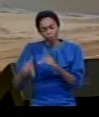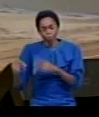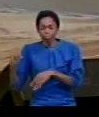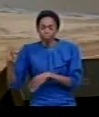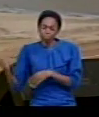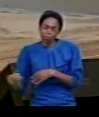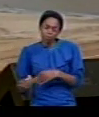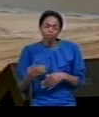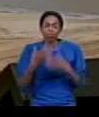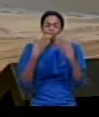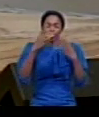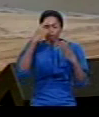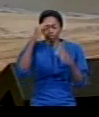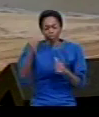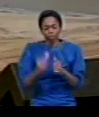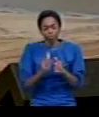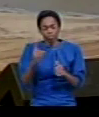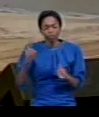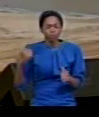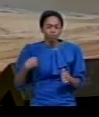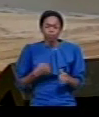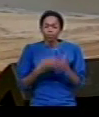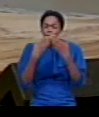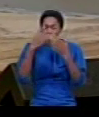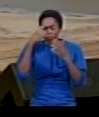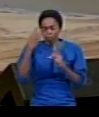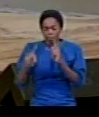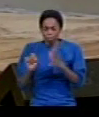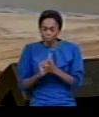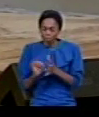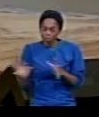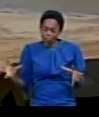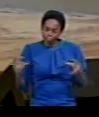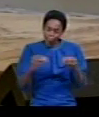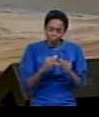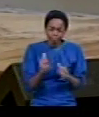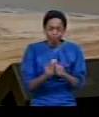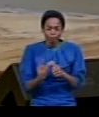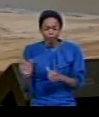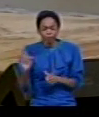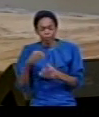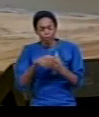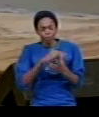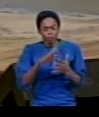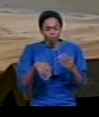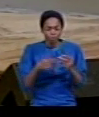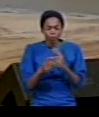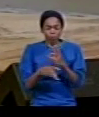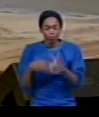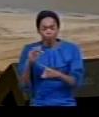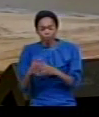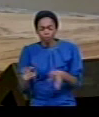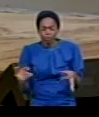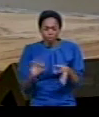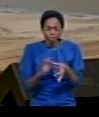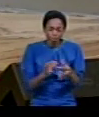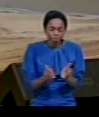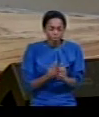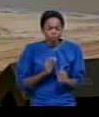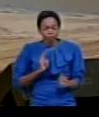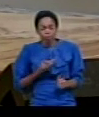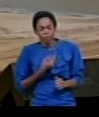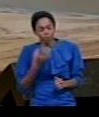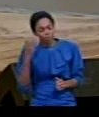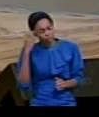you for everyone. We thank you for those who are gathered everywhere, all over the world, connected with us, listening